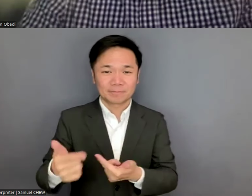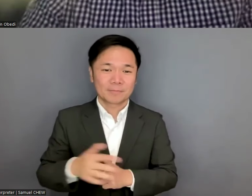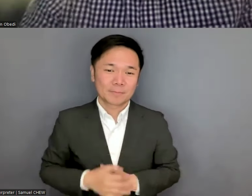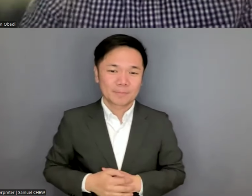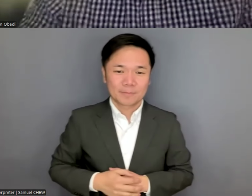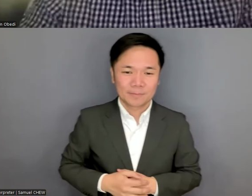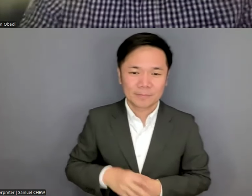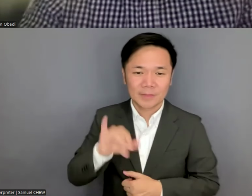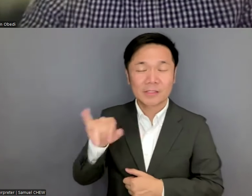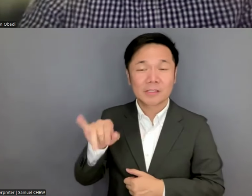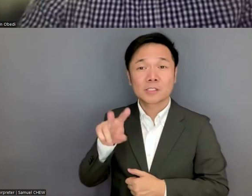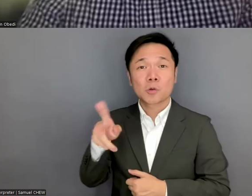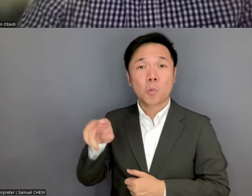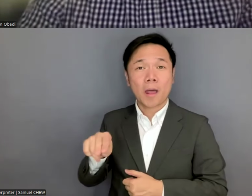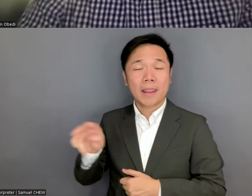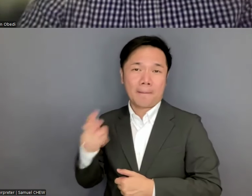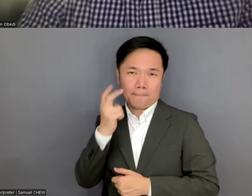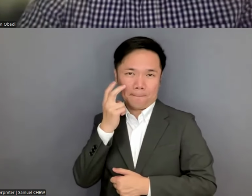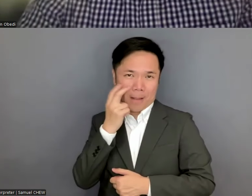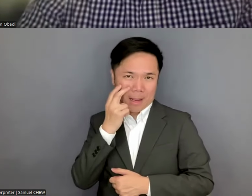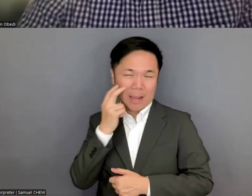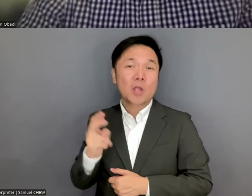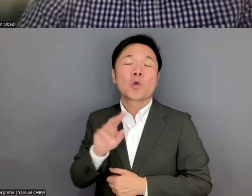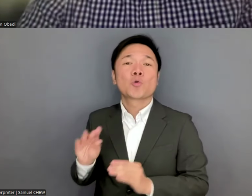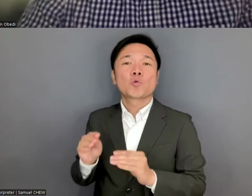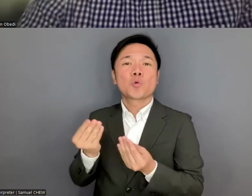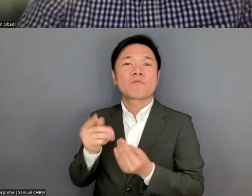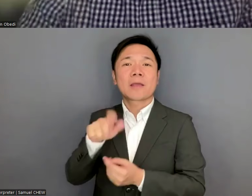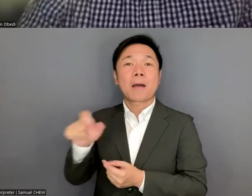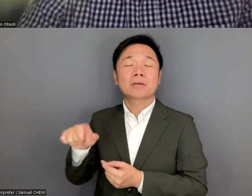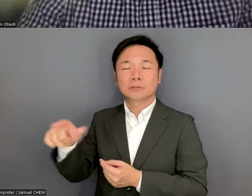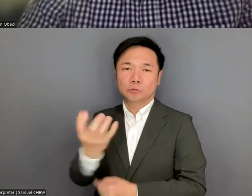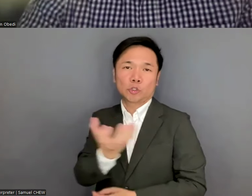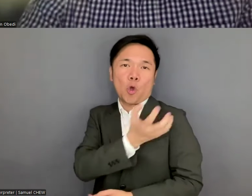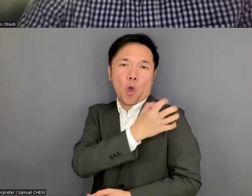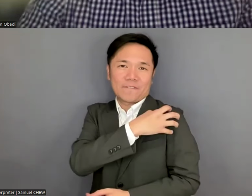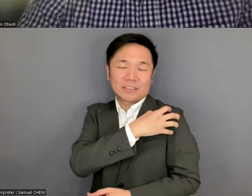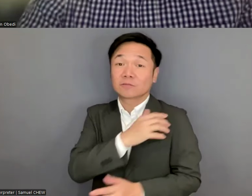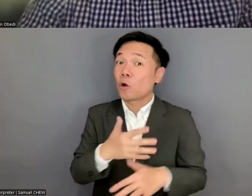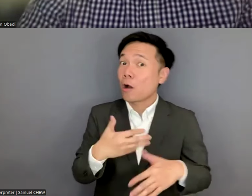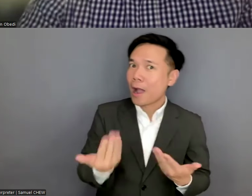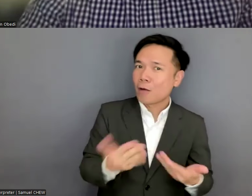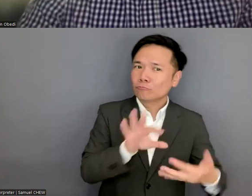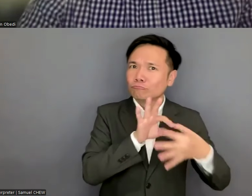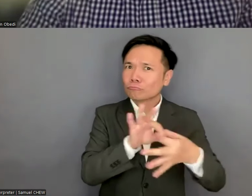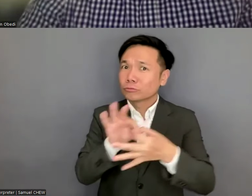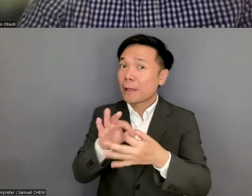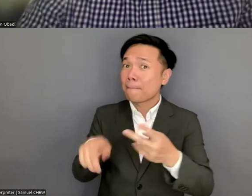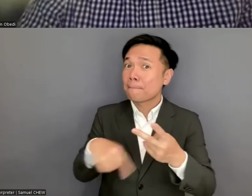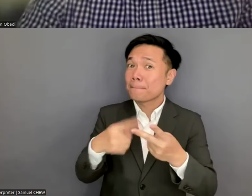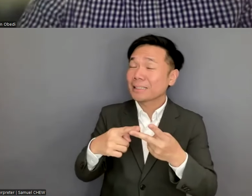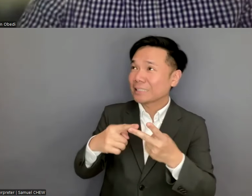the Blind Youth Association Nepal, who's a program officer focusing on civic engagement and political